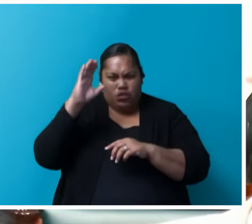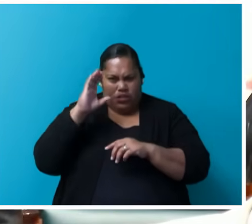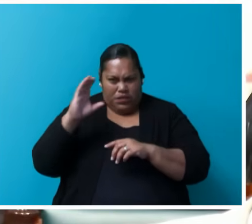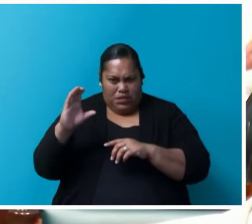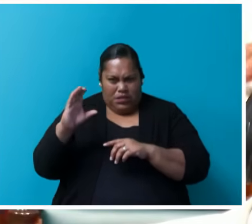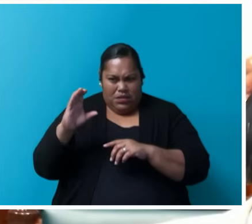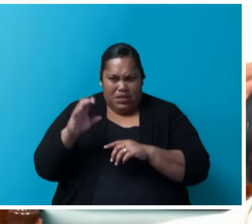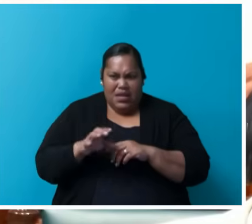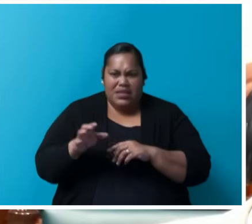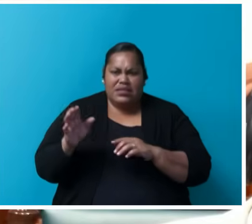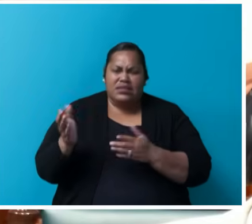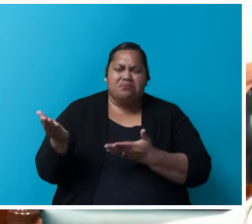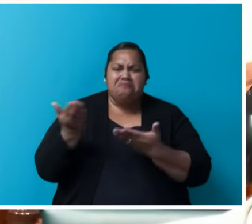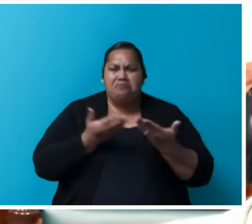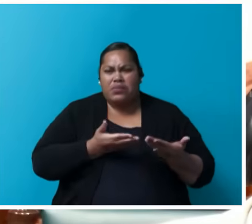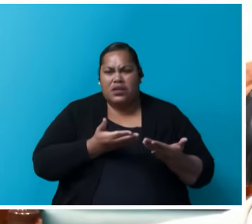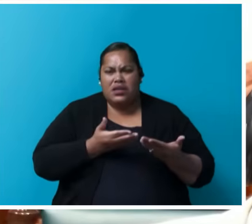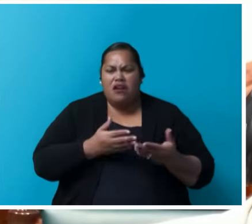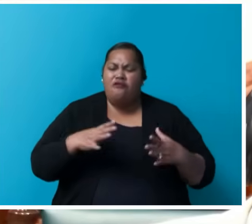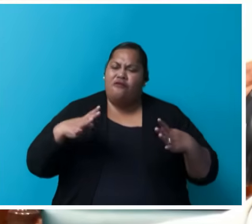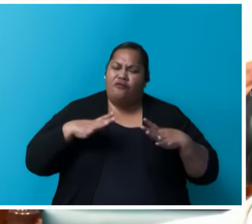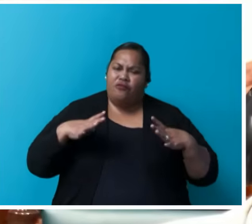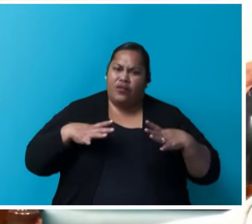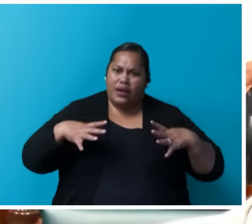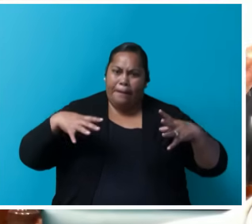It has brought freedom.